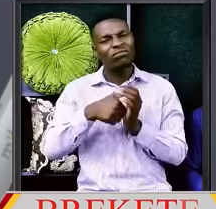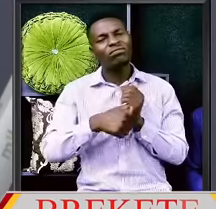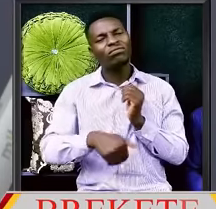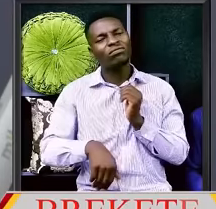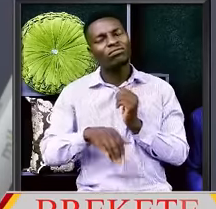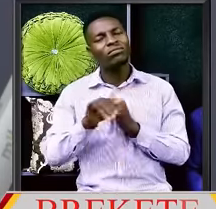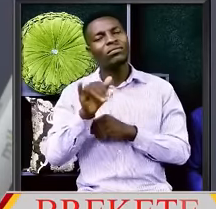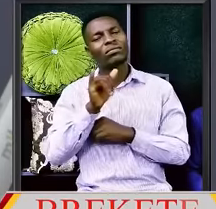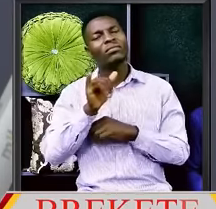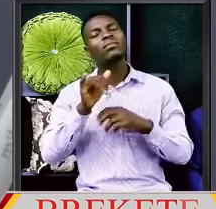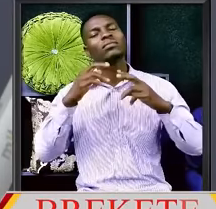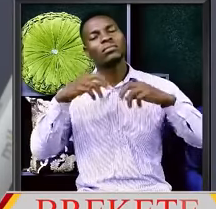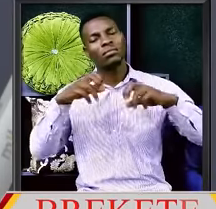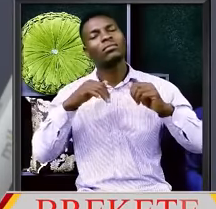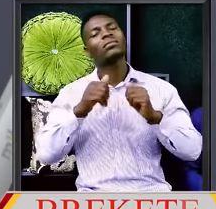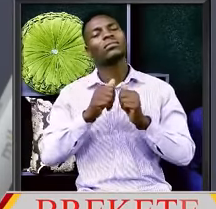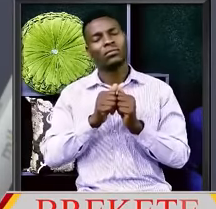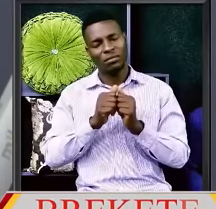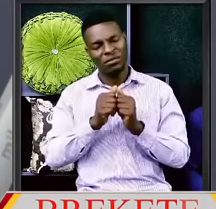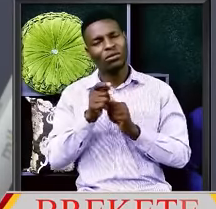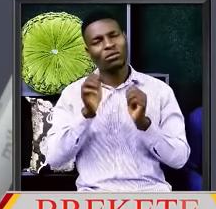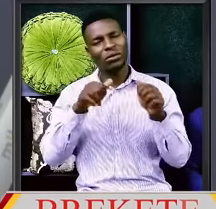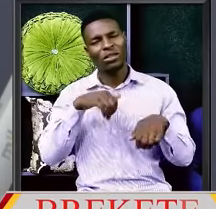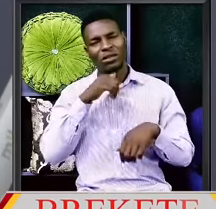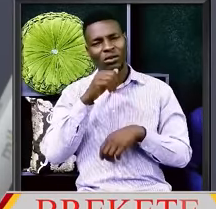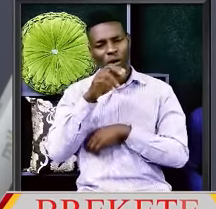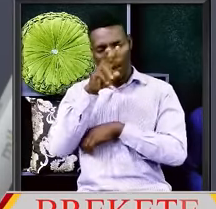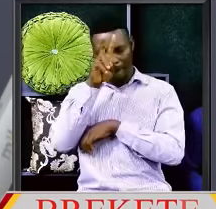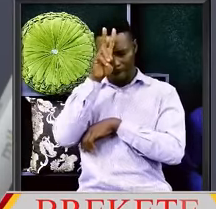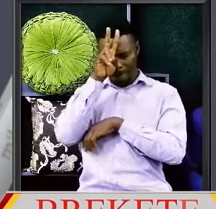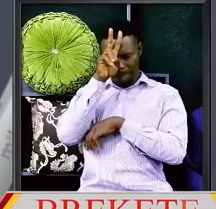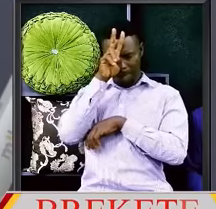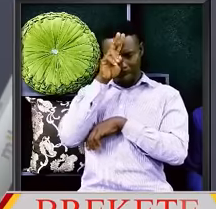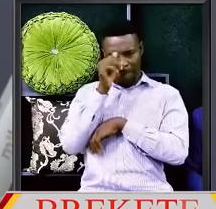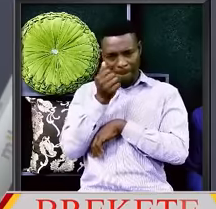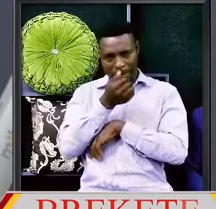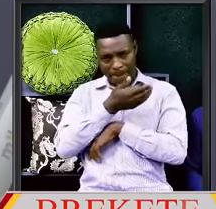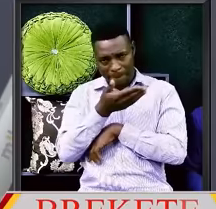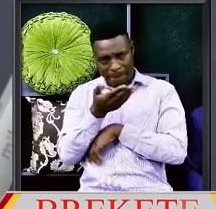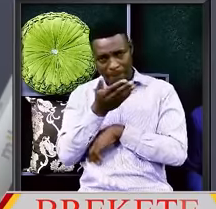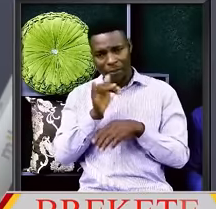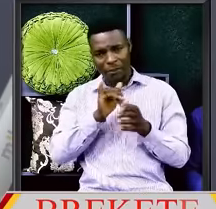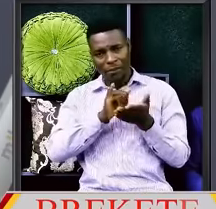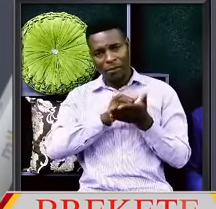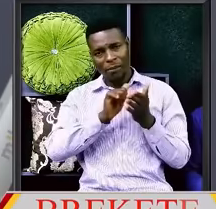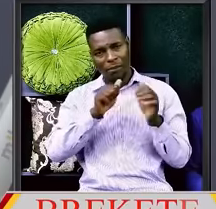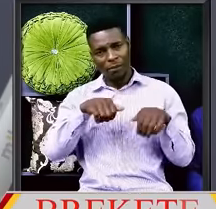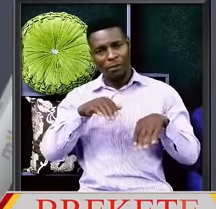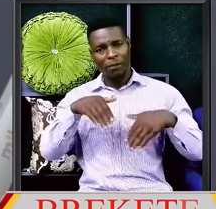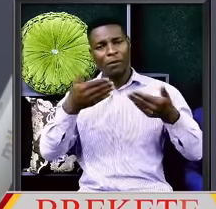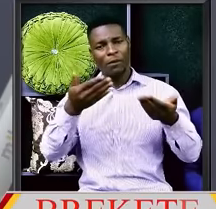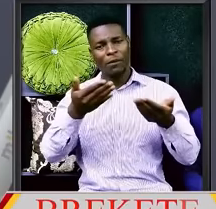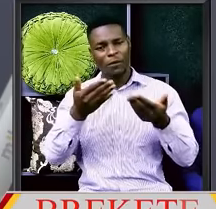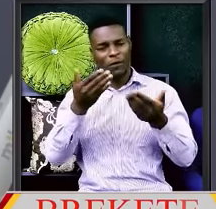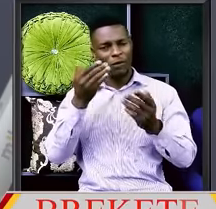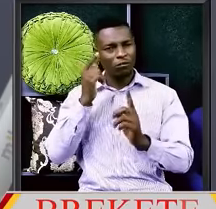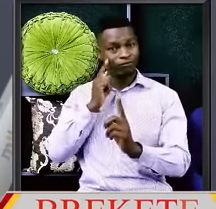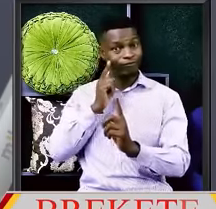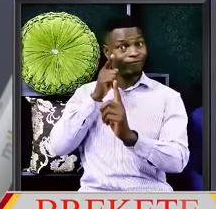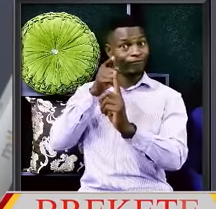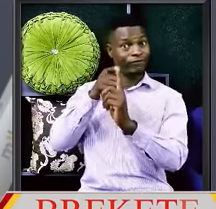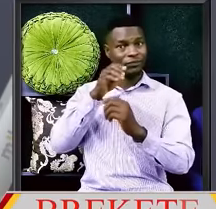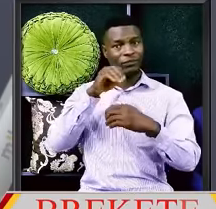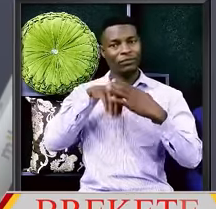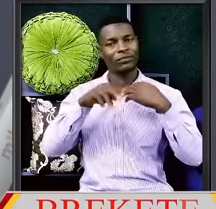so investigation, yes, sir. You cannot know anything that can give you a clue in an